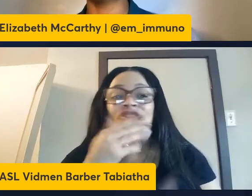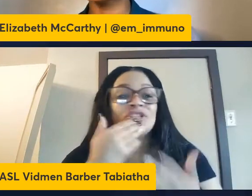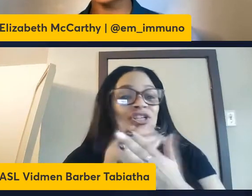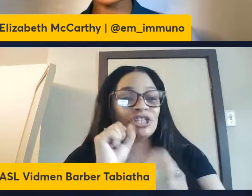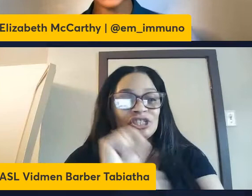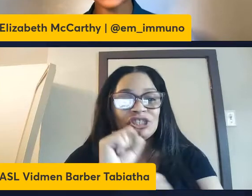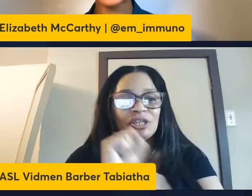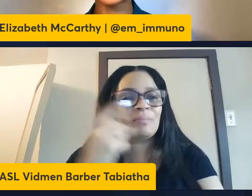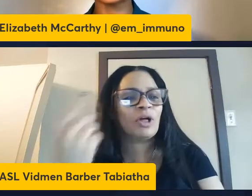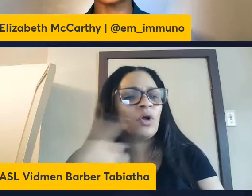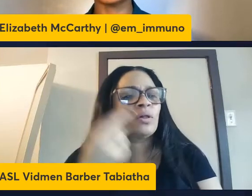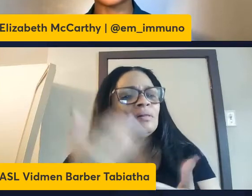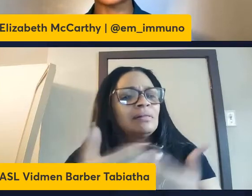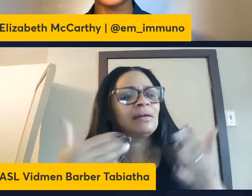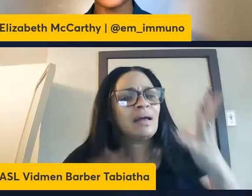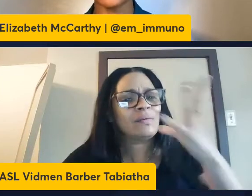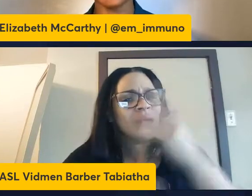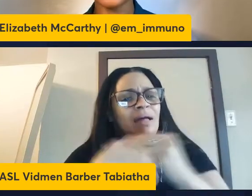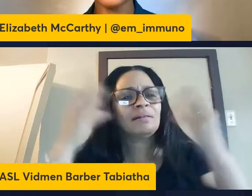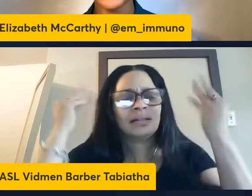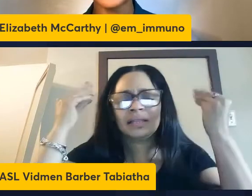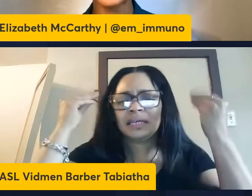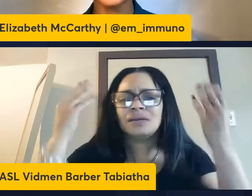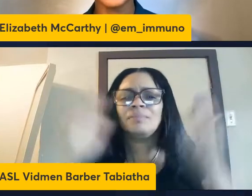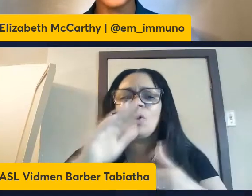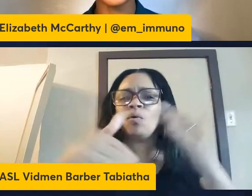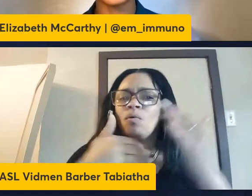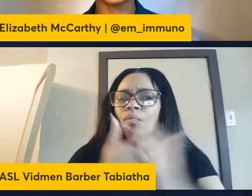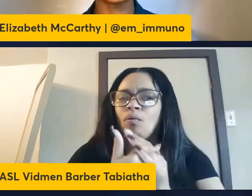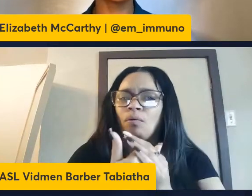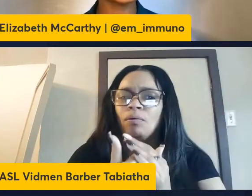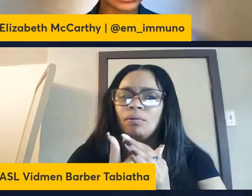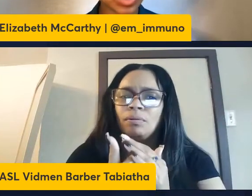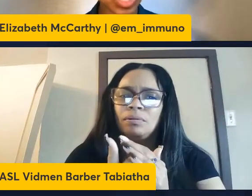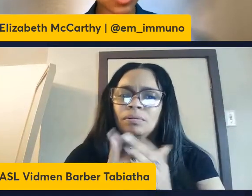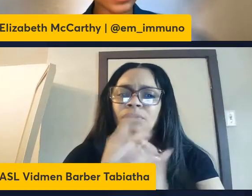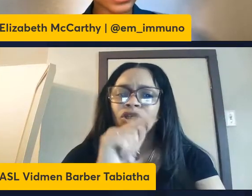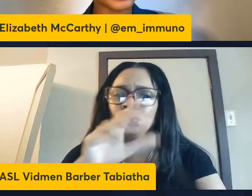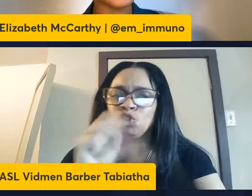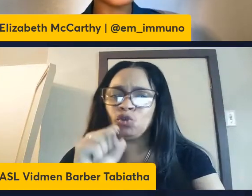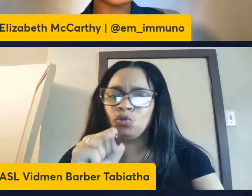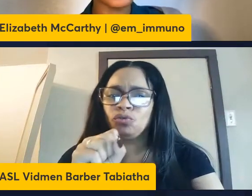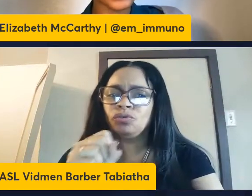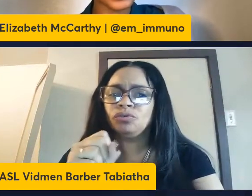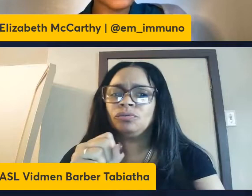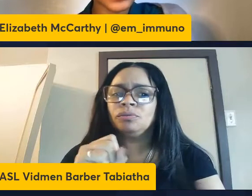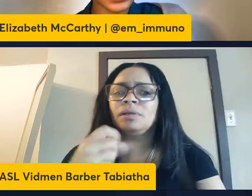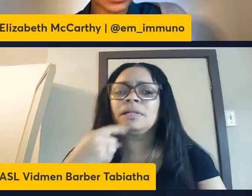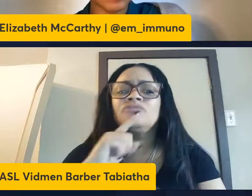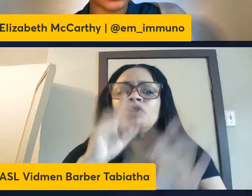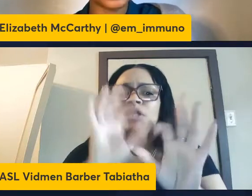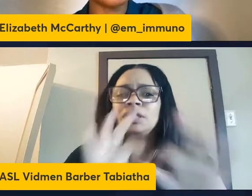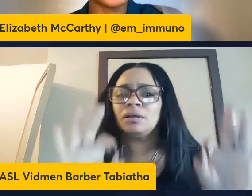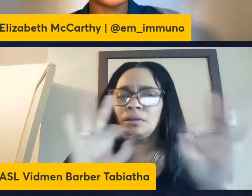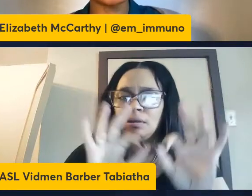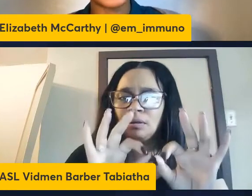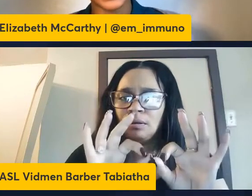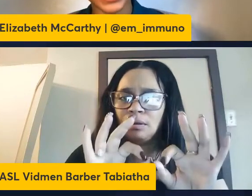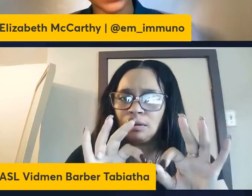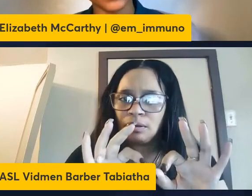think the only thing I would add is thinking about how all of these tools, as we're calling them, are really important for thinking